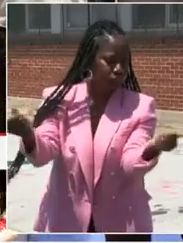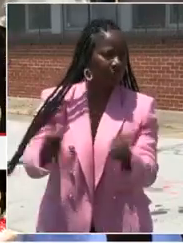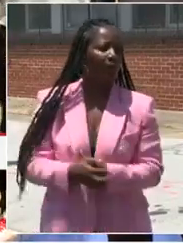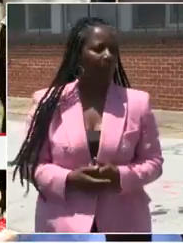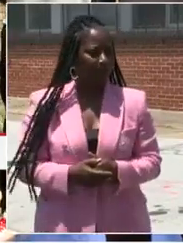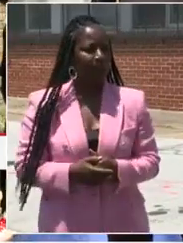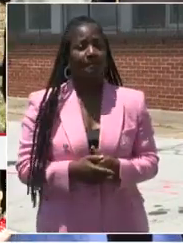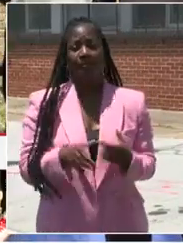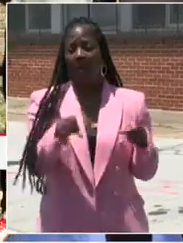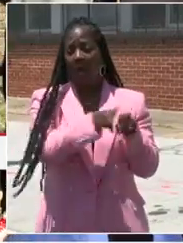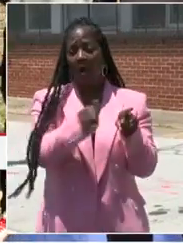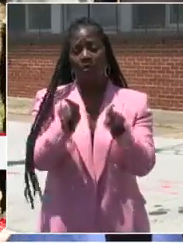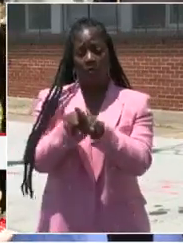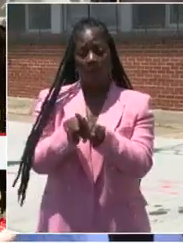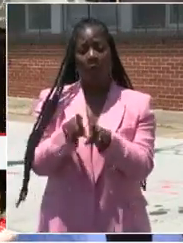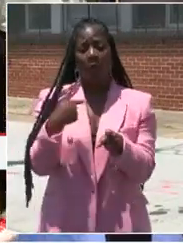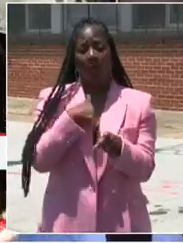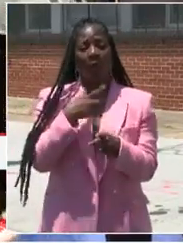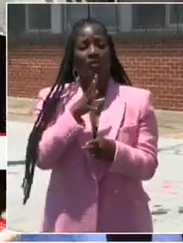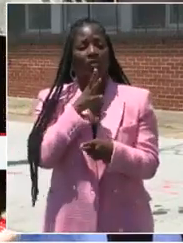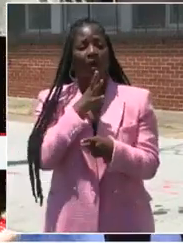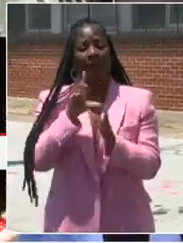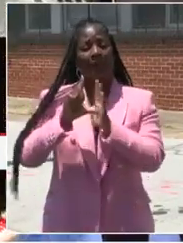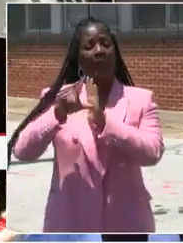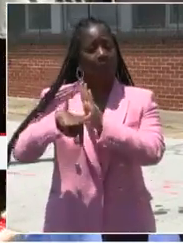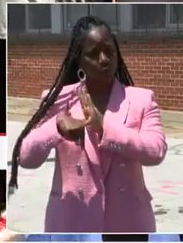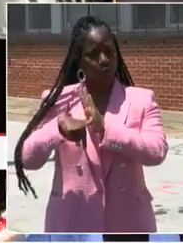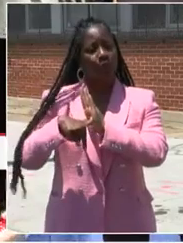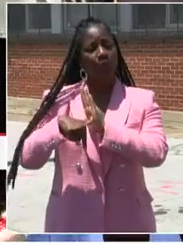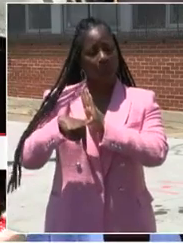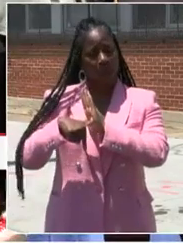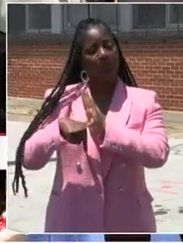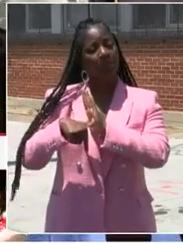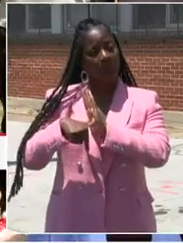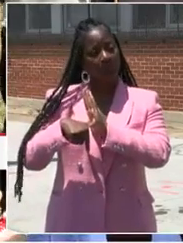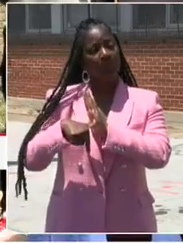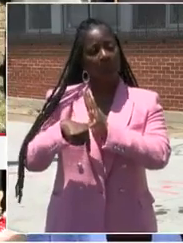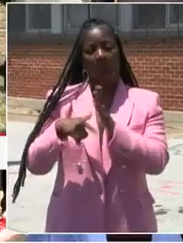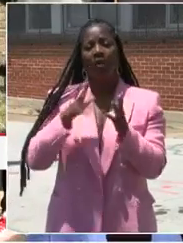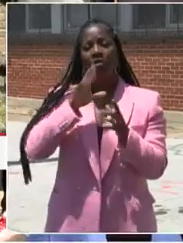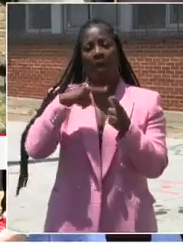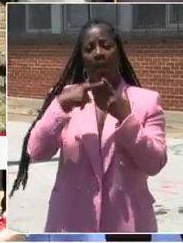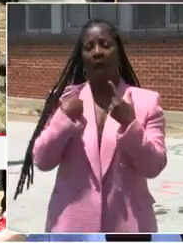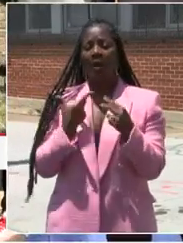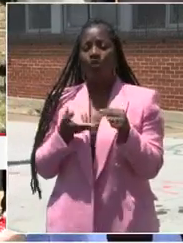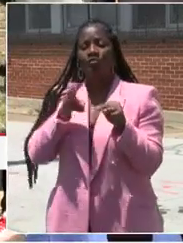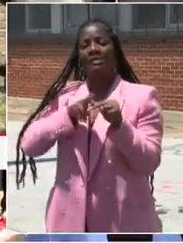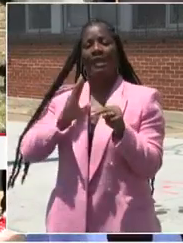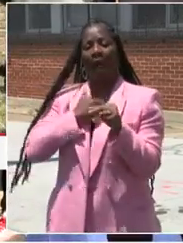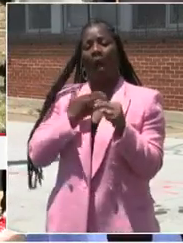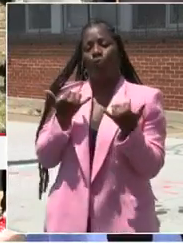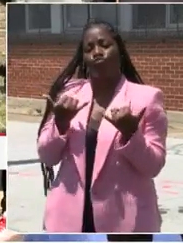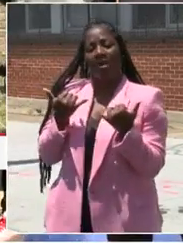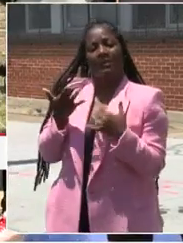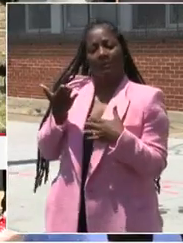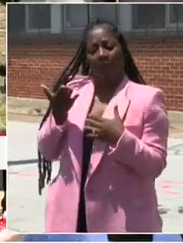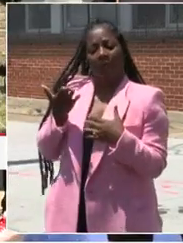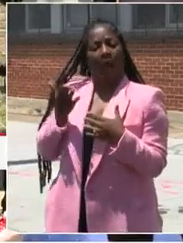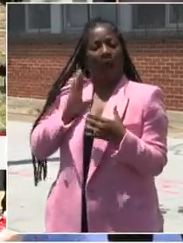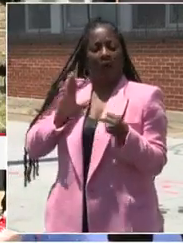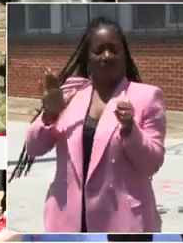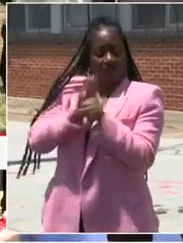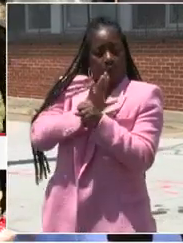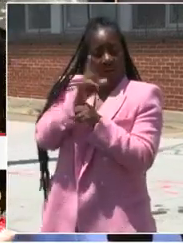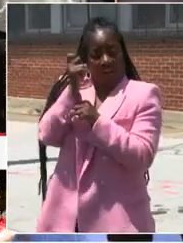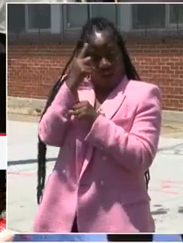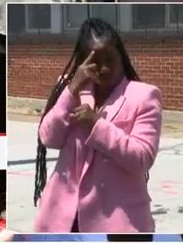We are also going to talk at a later time about upped presence, whole of government presence